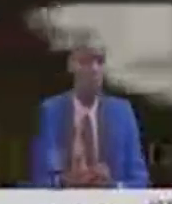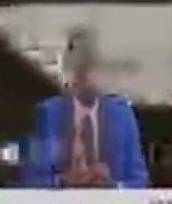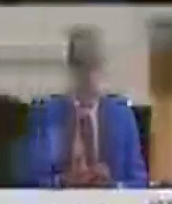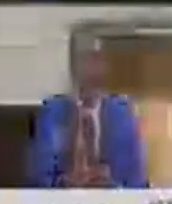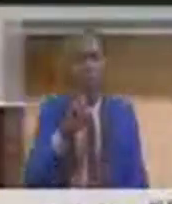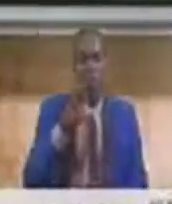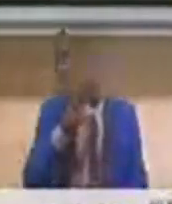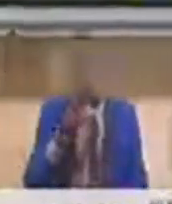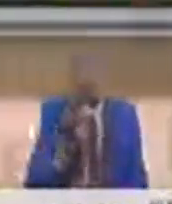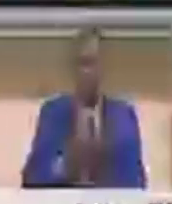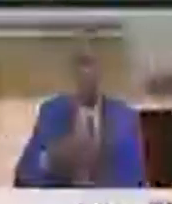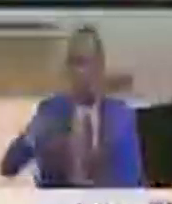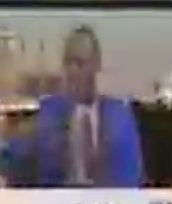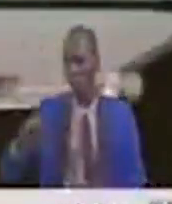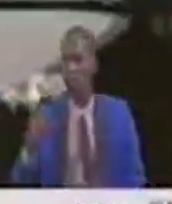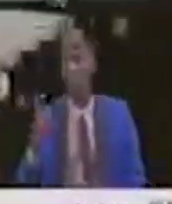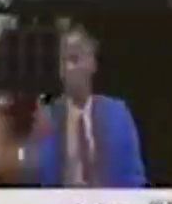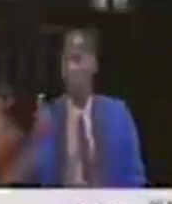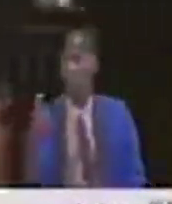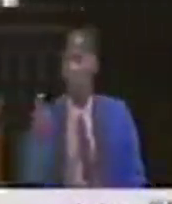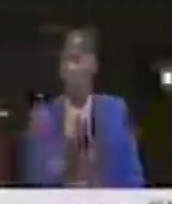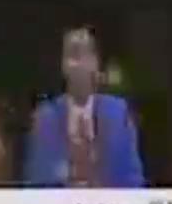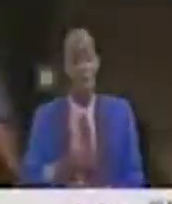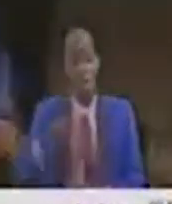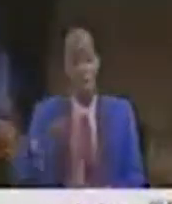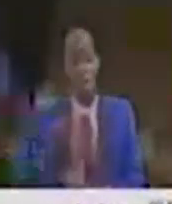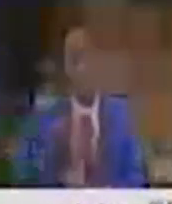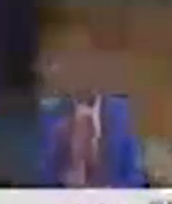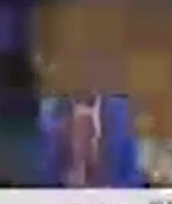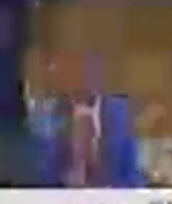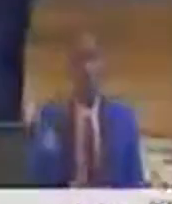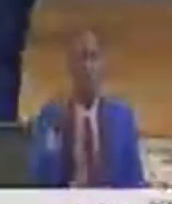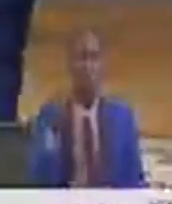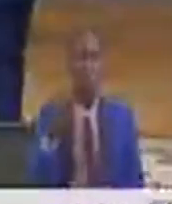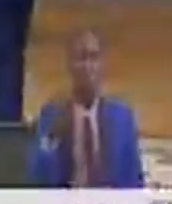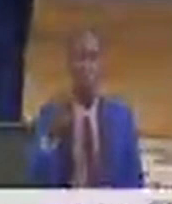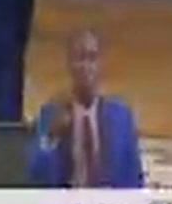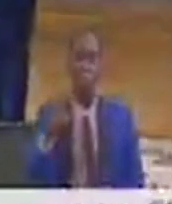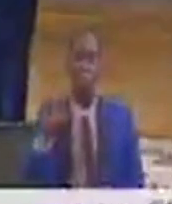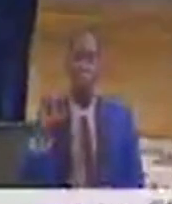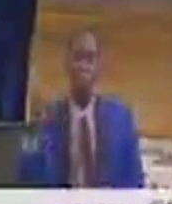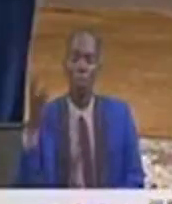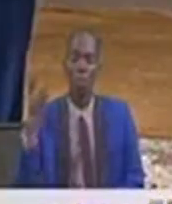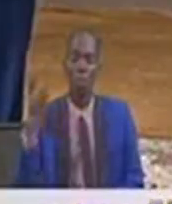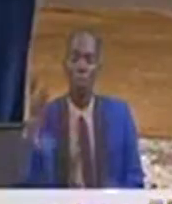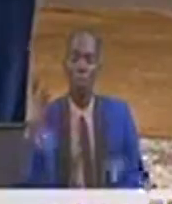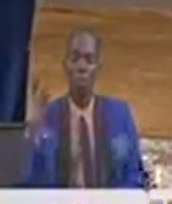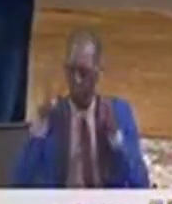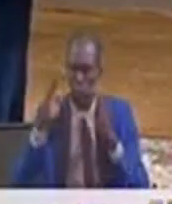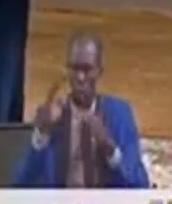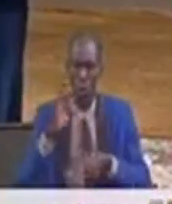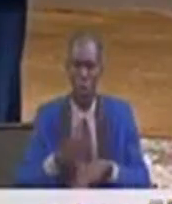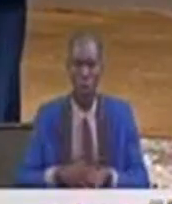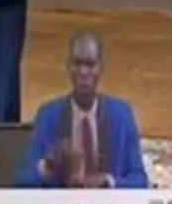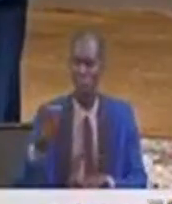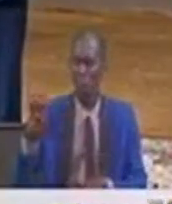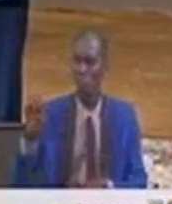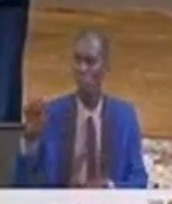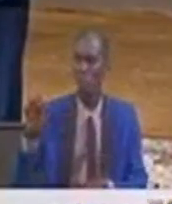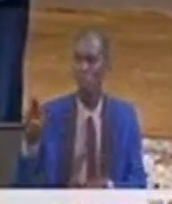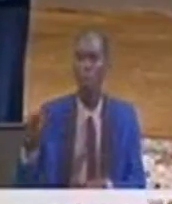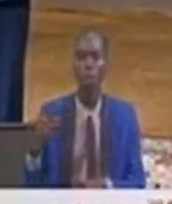not watching over Esau. All Isaac was watching was the venison that